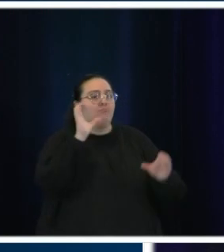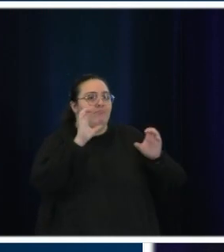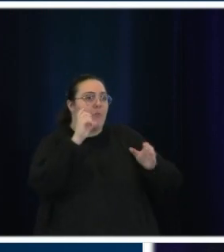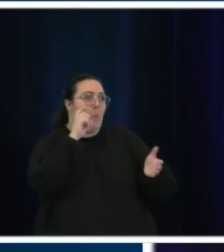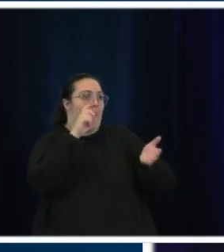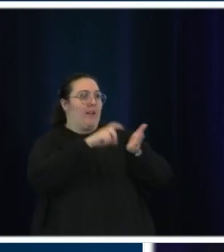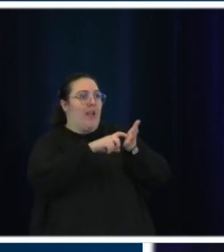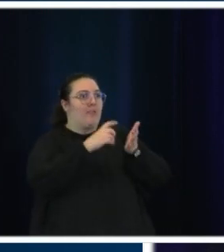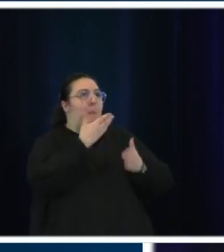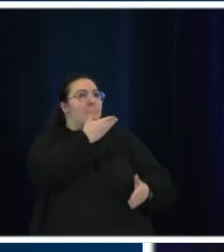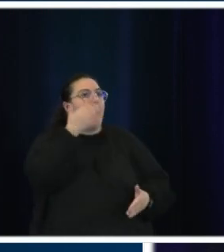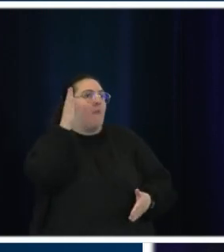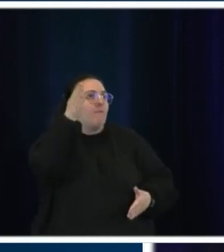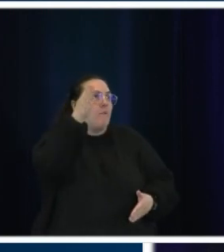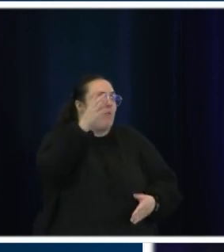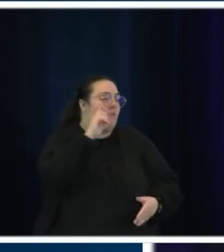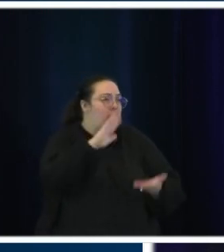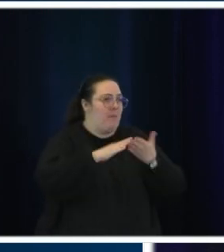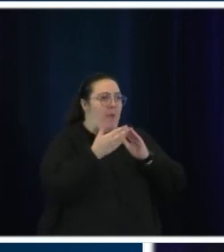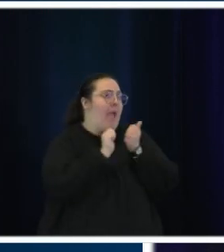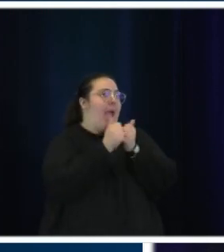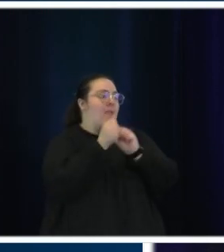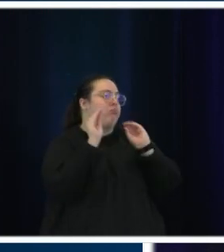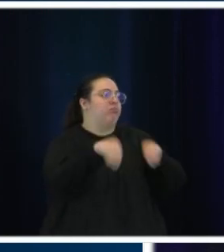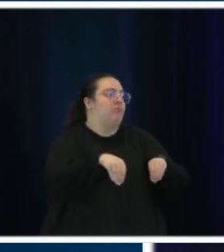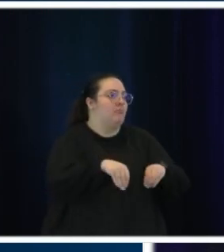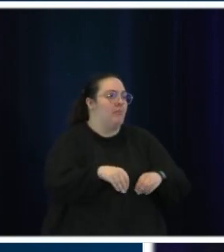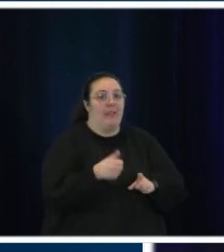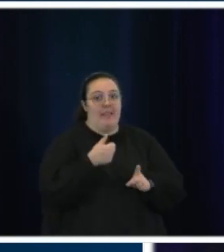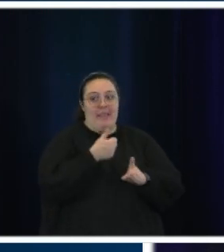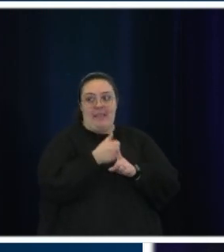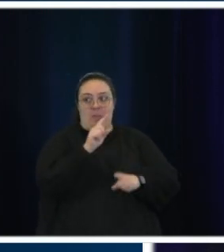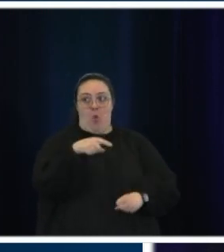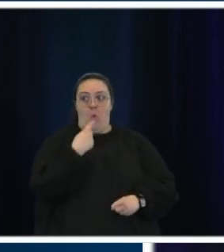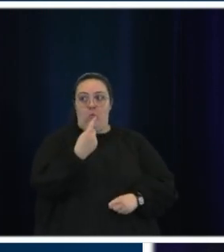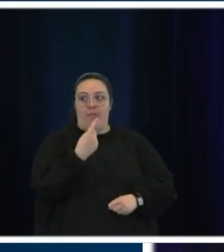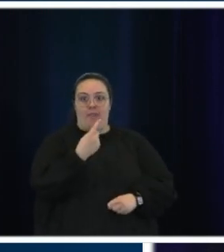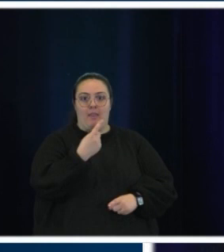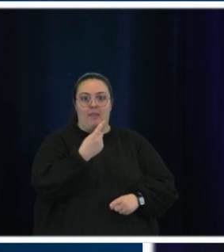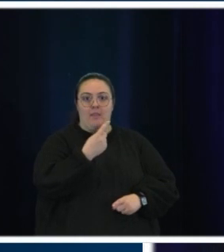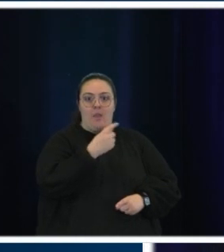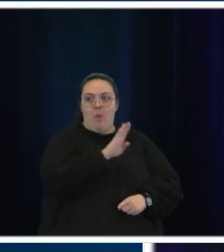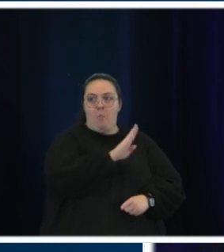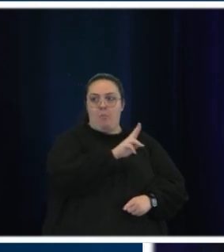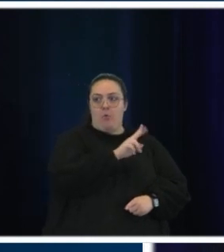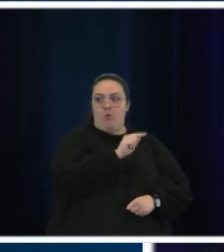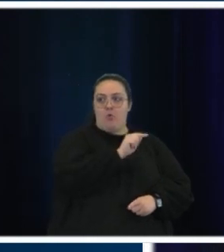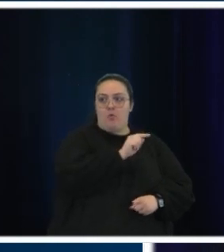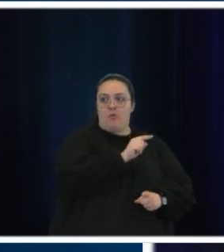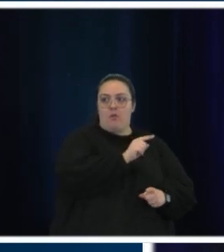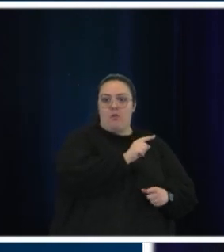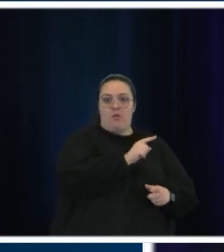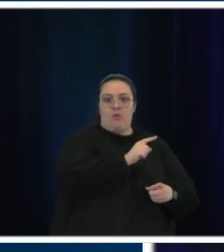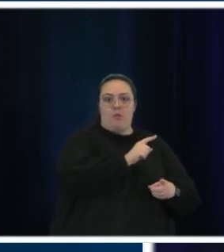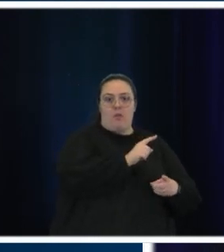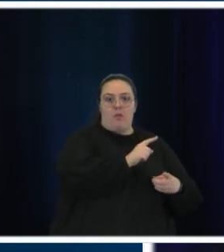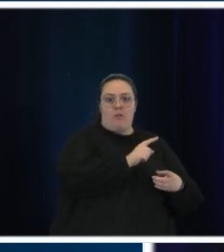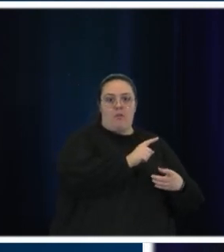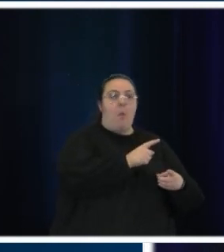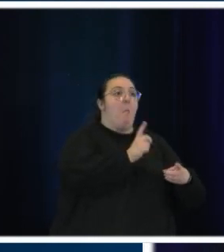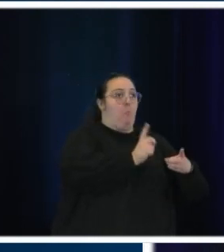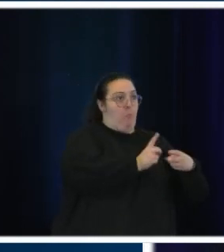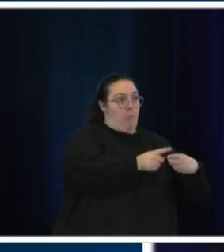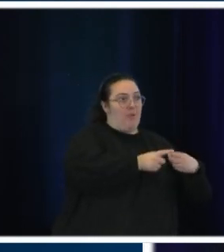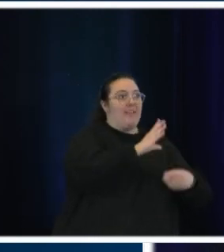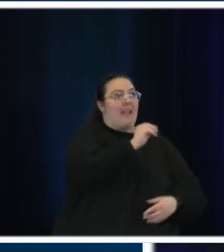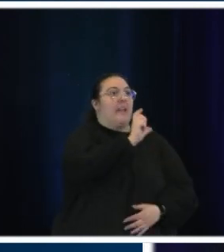community. He has created the only Bhutanese and Nepali-speaking community center that serves as a one-stop shop for the